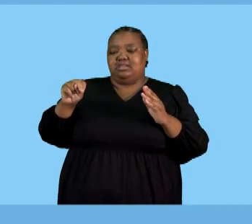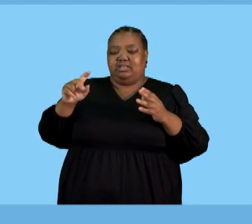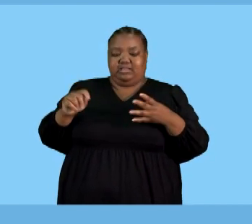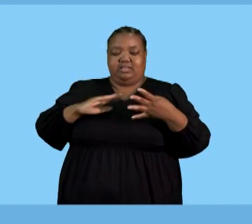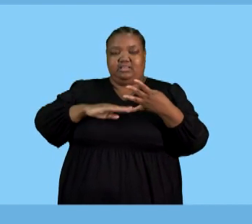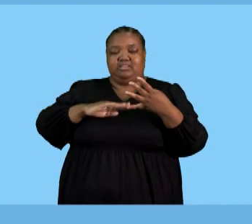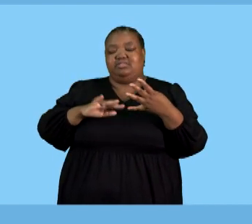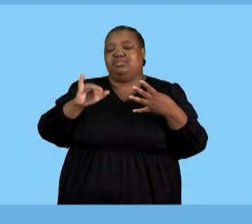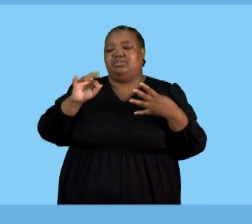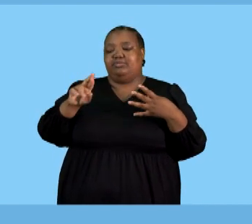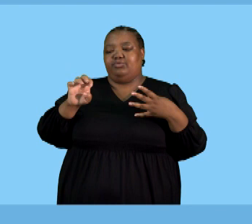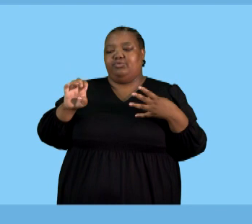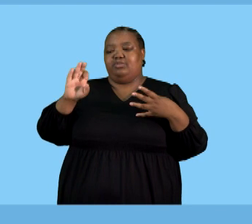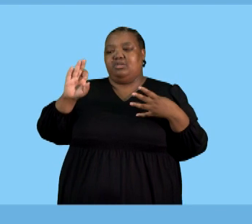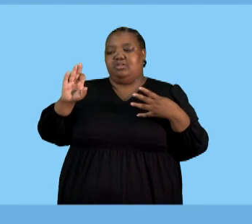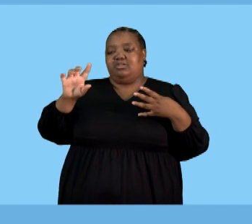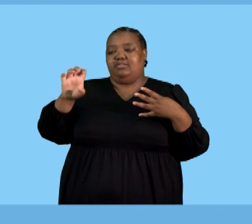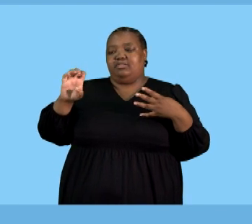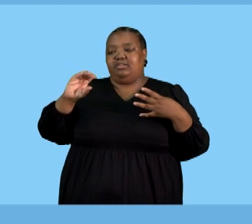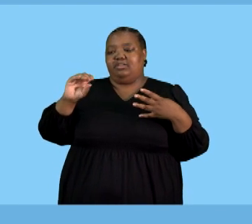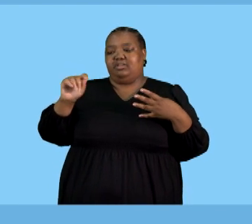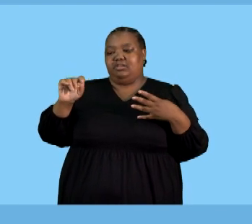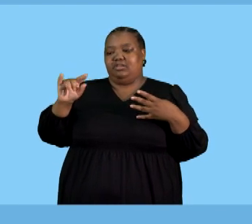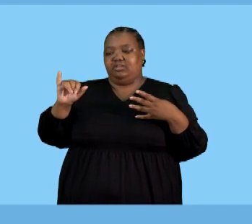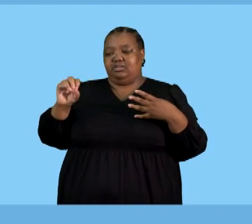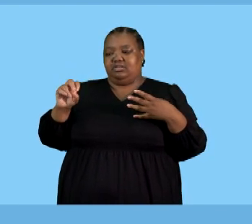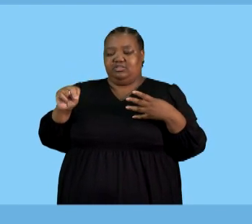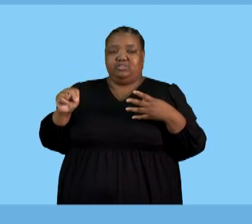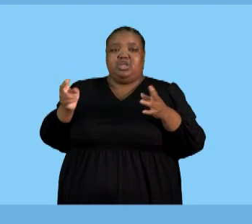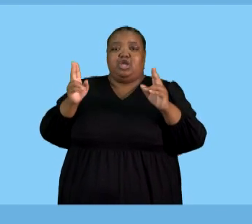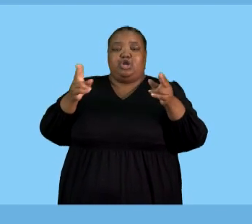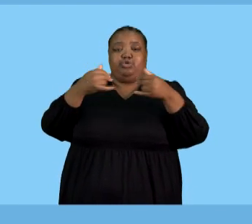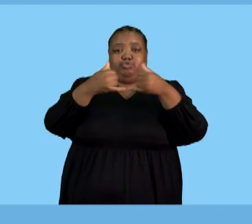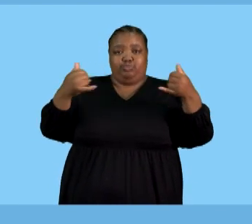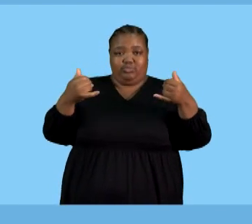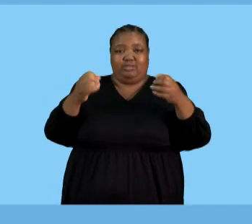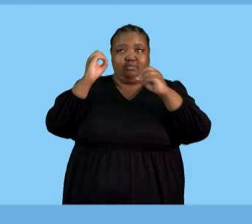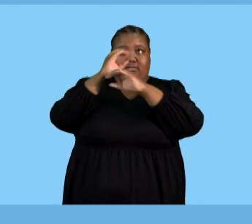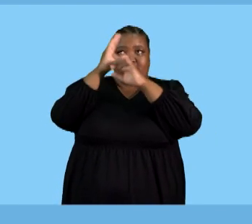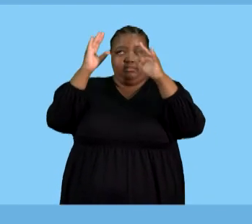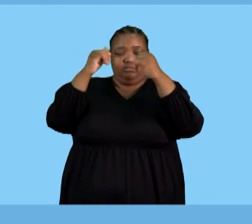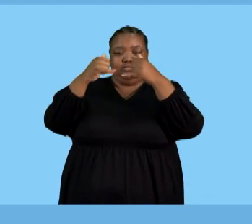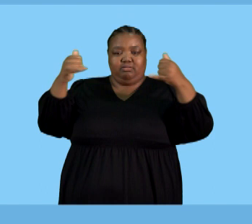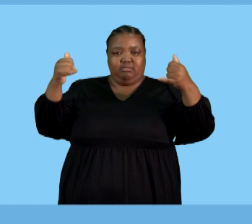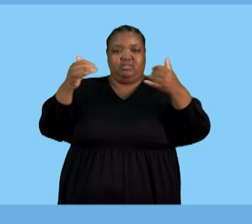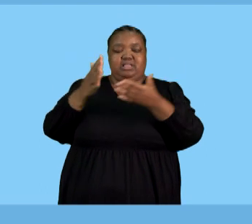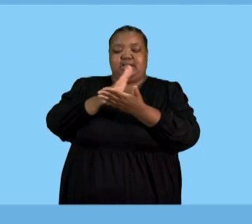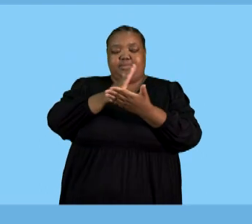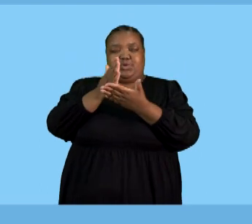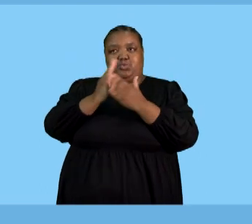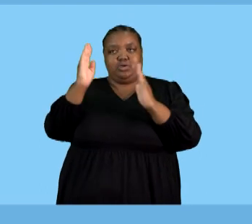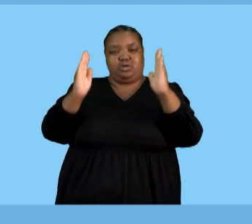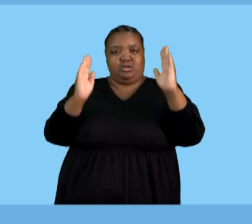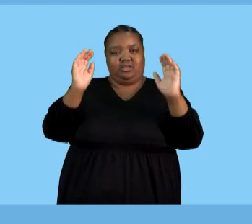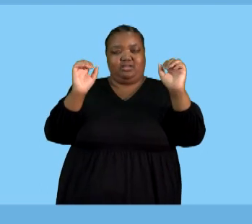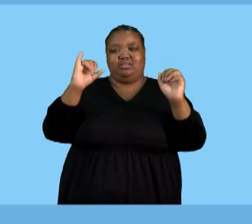reflection. So the reflection now, that's the bouncing back of light from a surface. And then the normal line, that's an imaginary line that divides